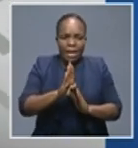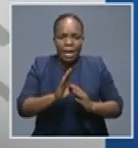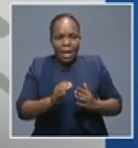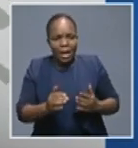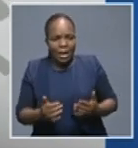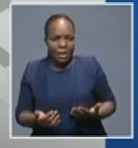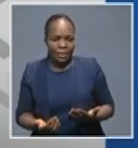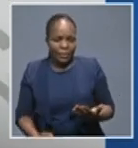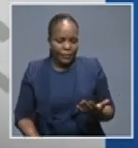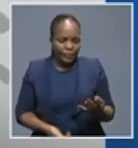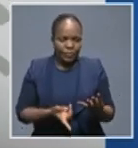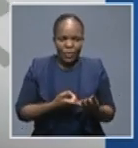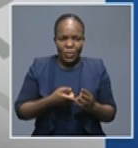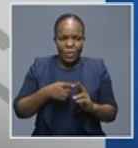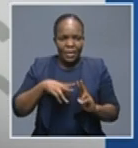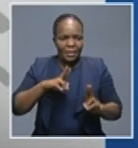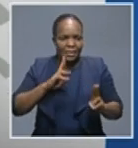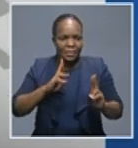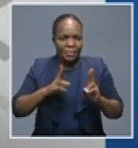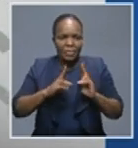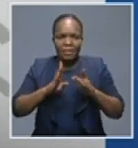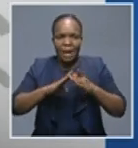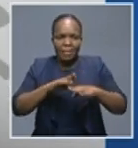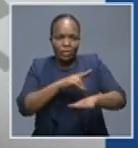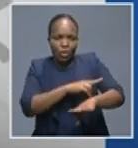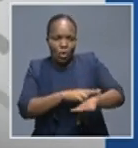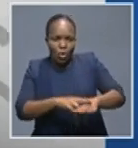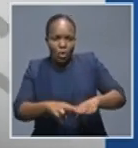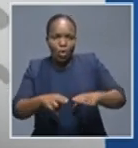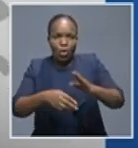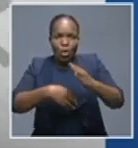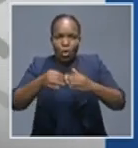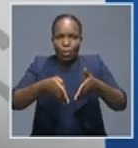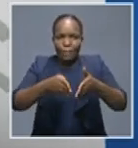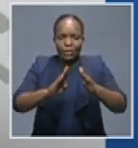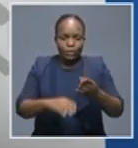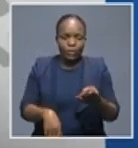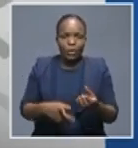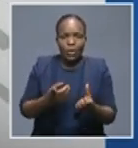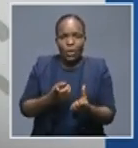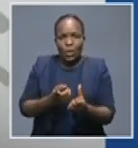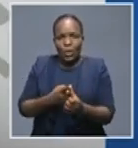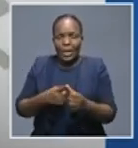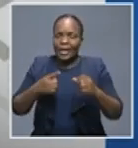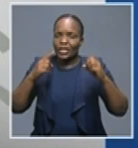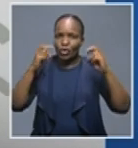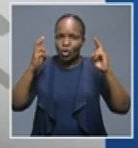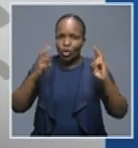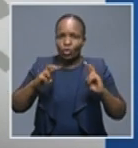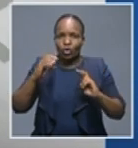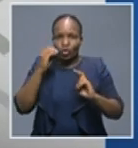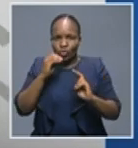issues with having regard to infrastructure, food and energy deficit, leveraging